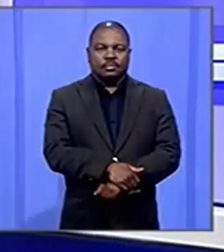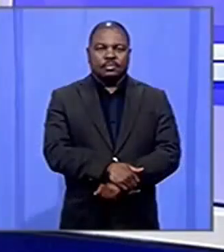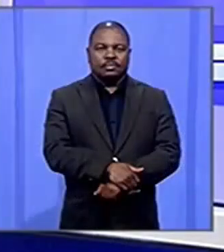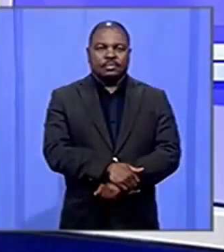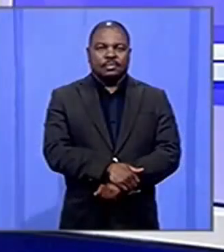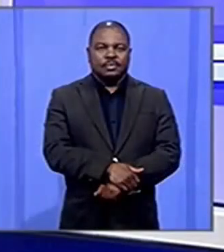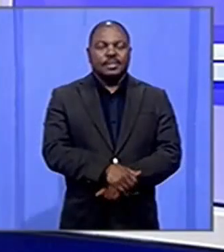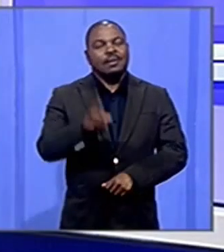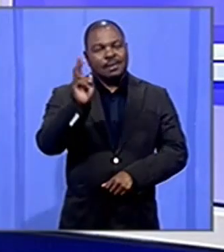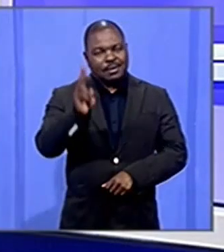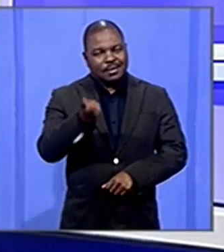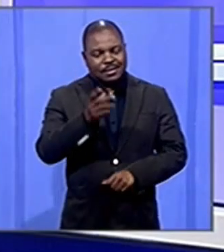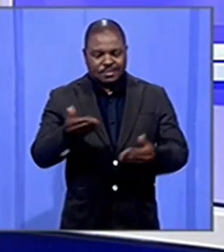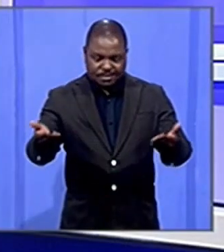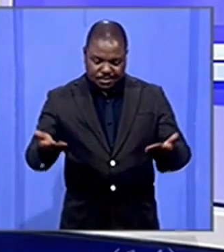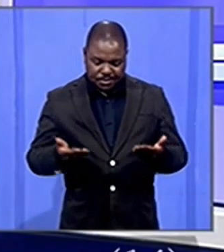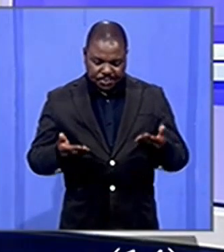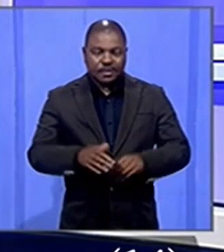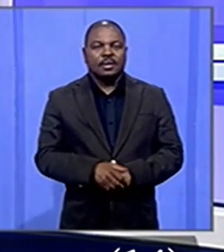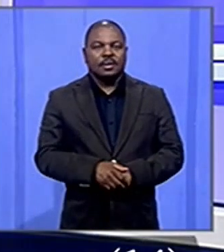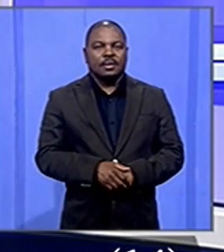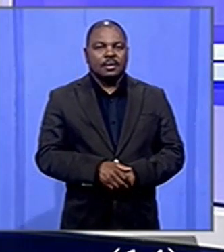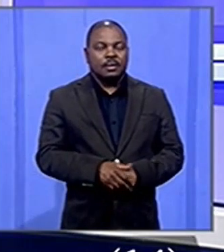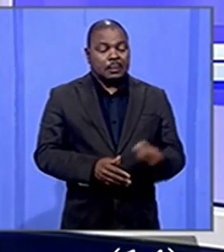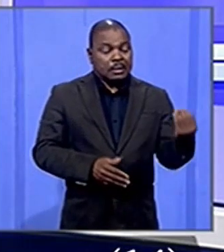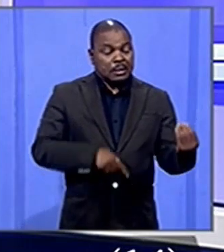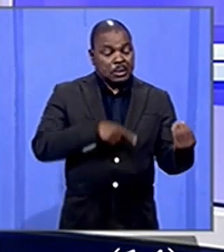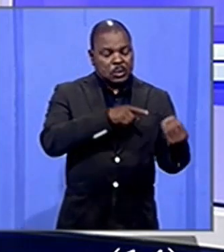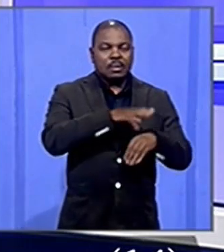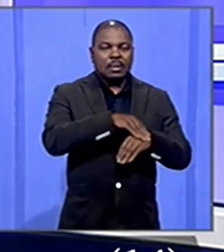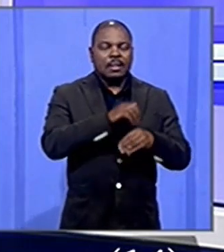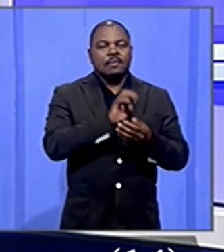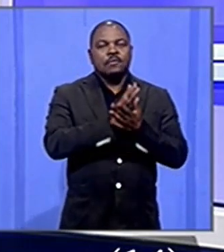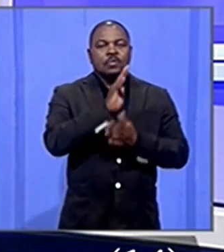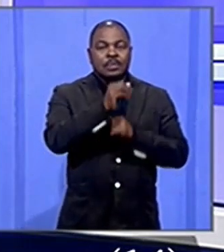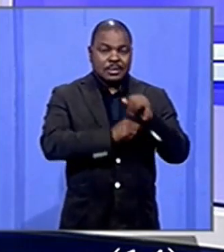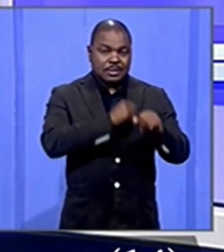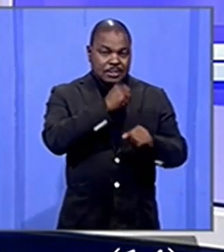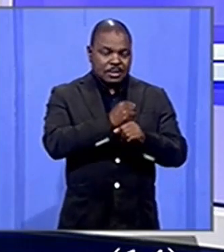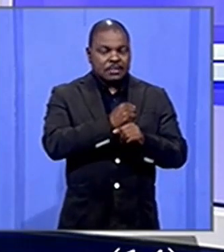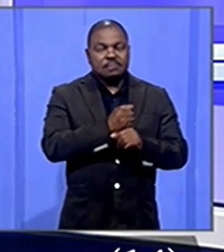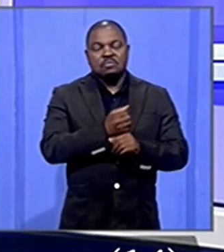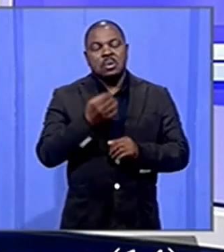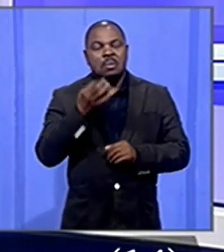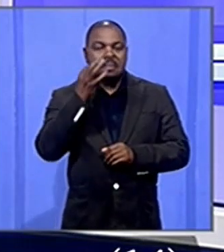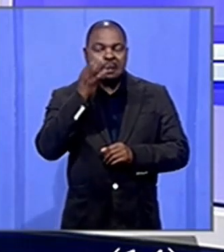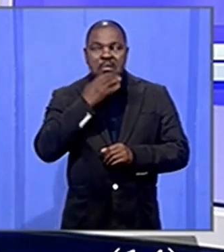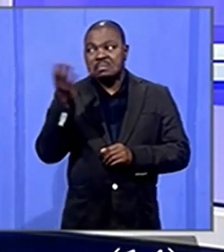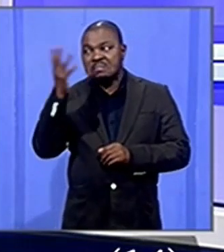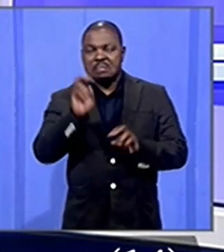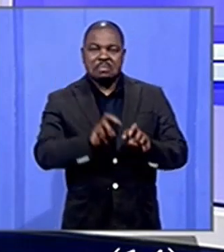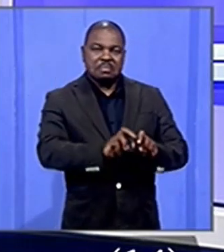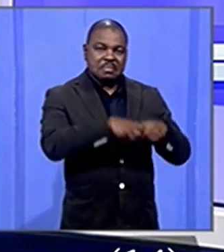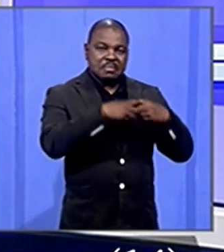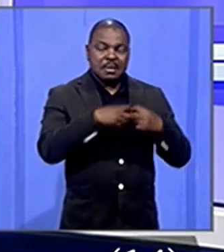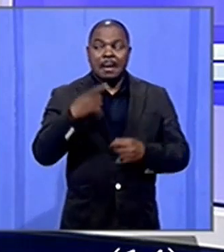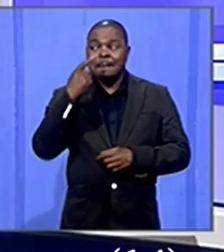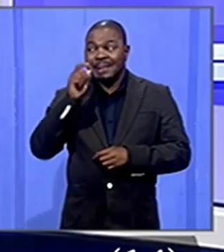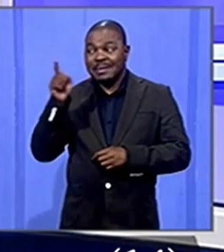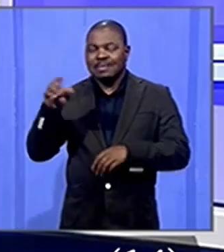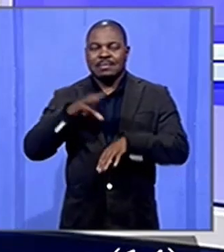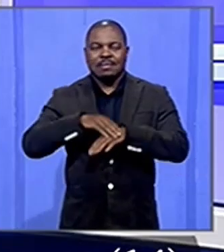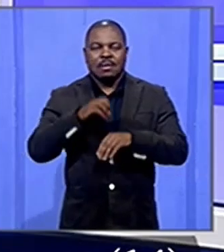Le sa amogetšwe lapa la bomosetsana wa mengwaga ye 14 yo go thwego o katilwe ke monna wa mengwaga